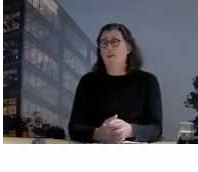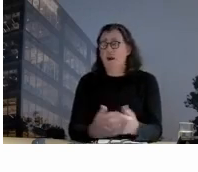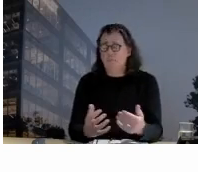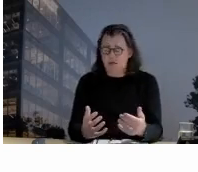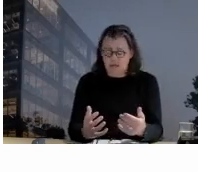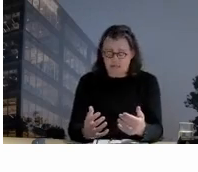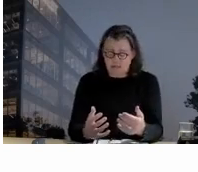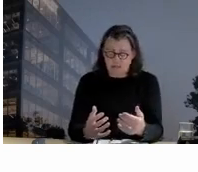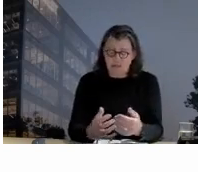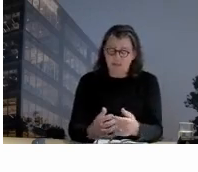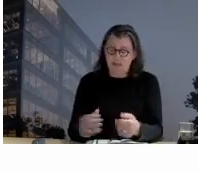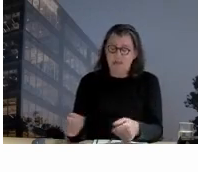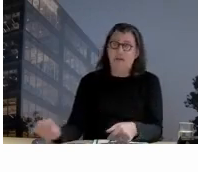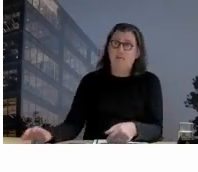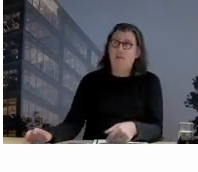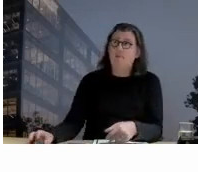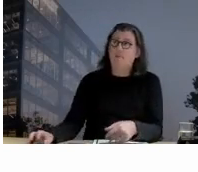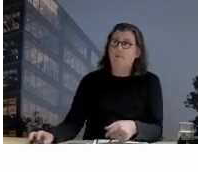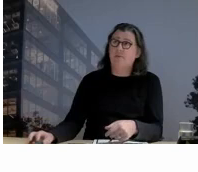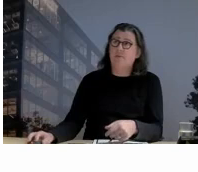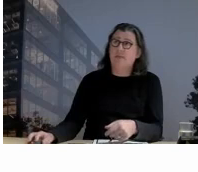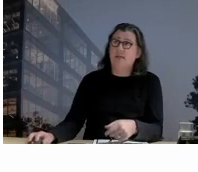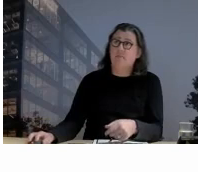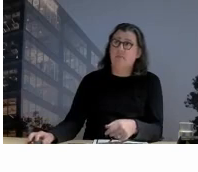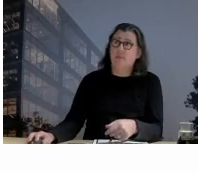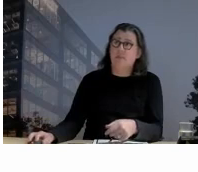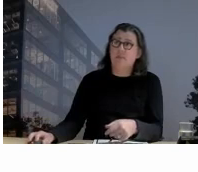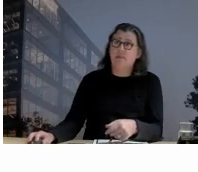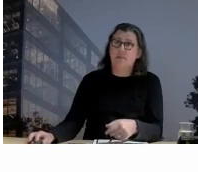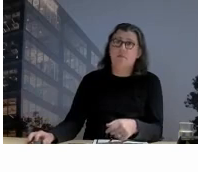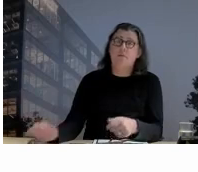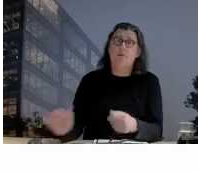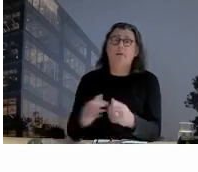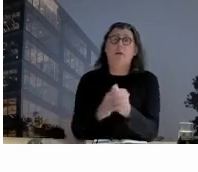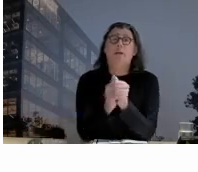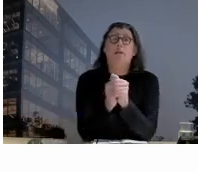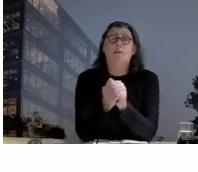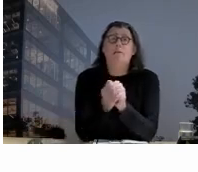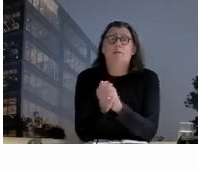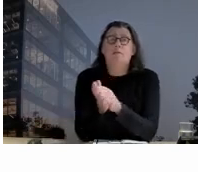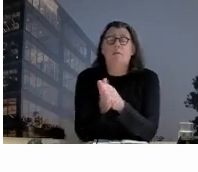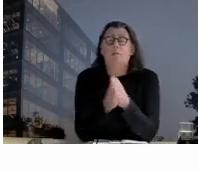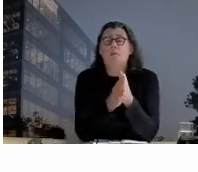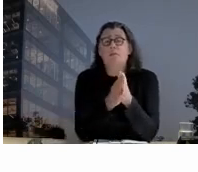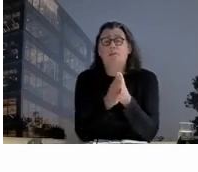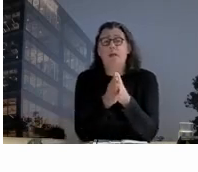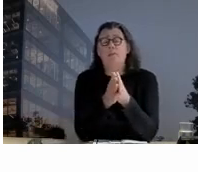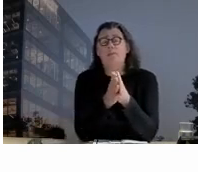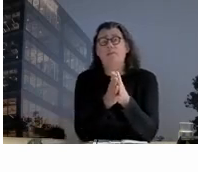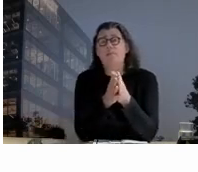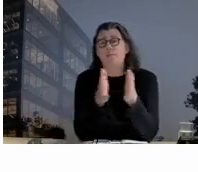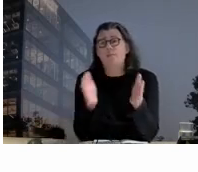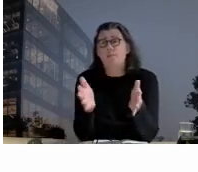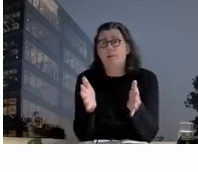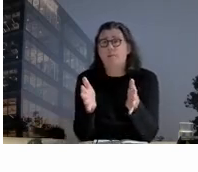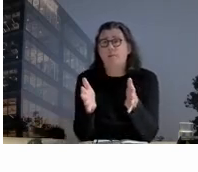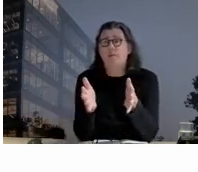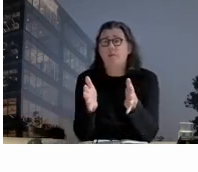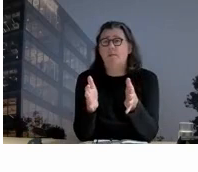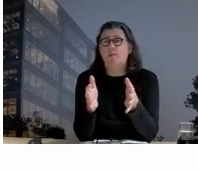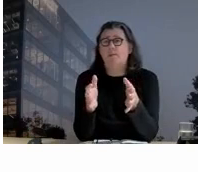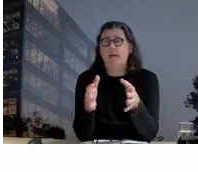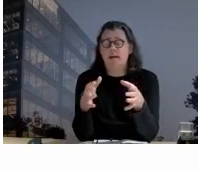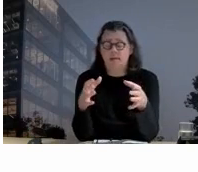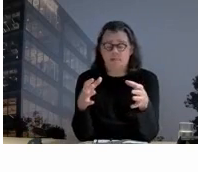world of carbon is new to a lot of people. Hint, top corner. This whole world of carbon is new to an awful